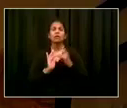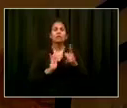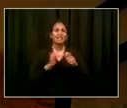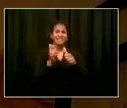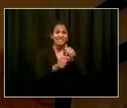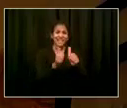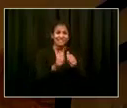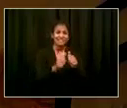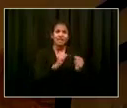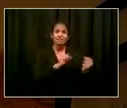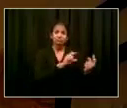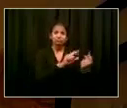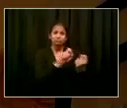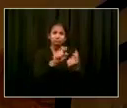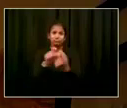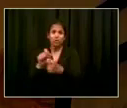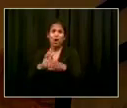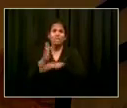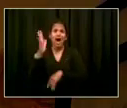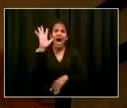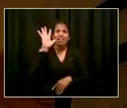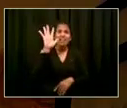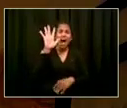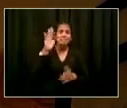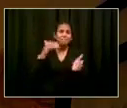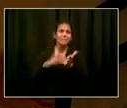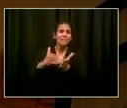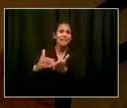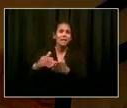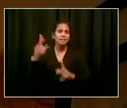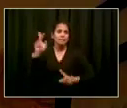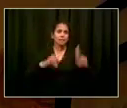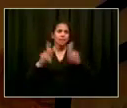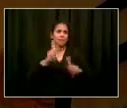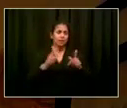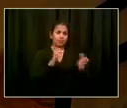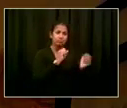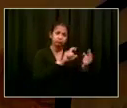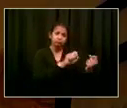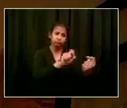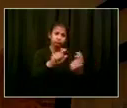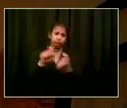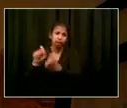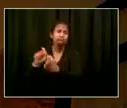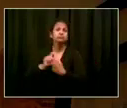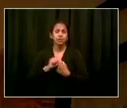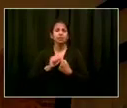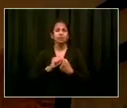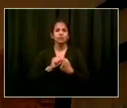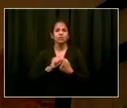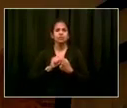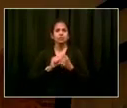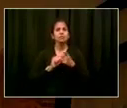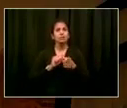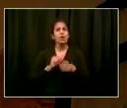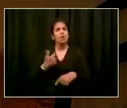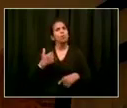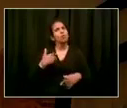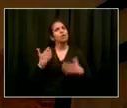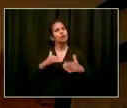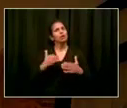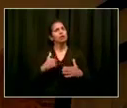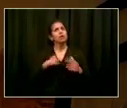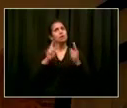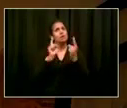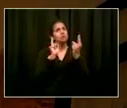texts. Collectively, we have reached hundreds of thousands of New Yorkers directly, and I can get you the exact number